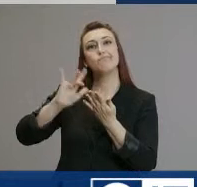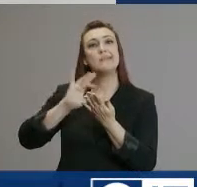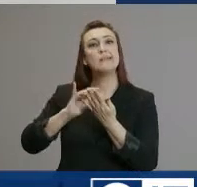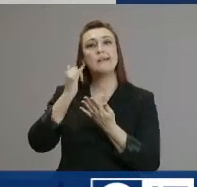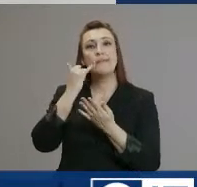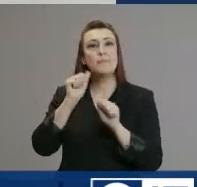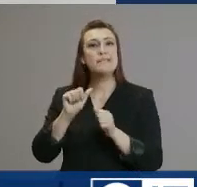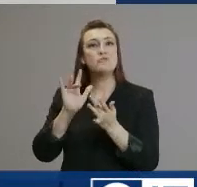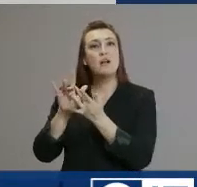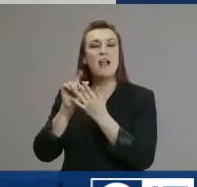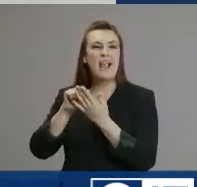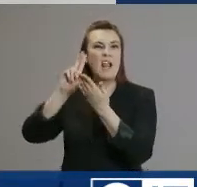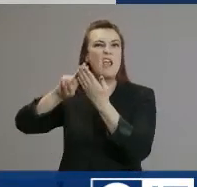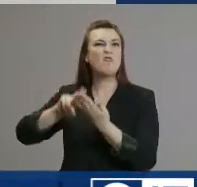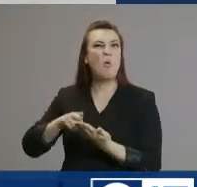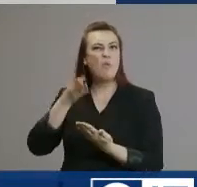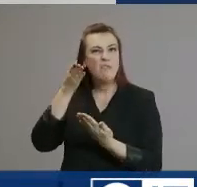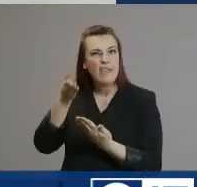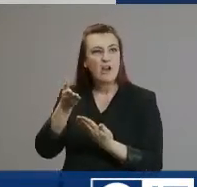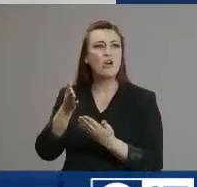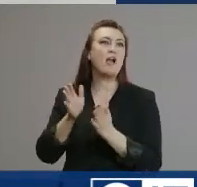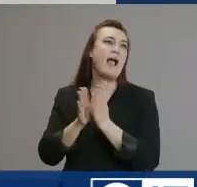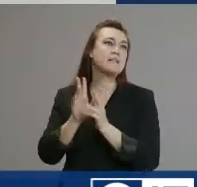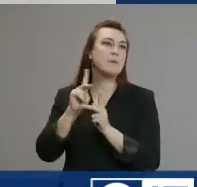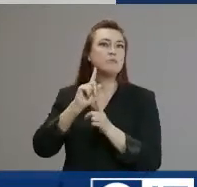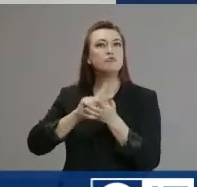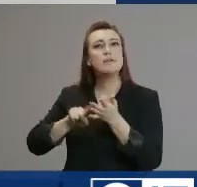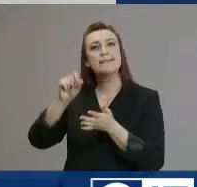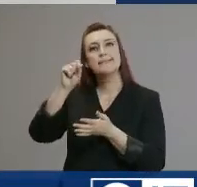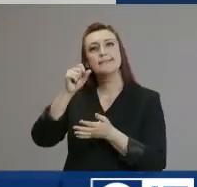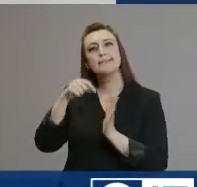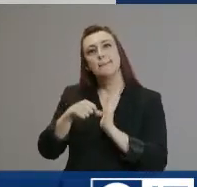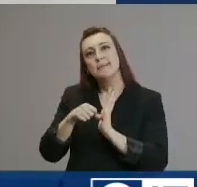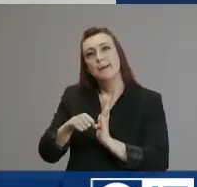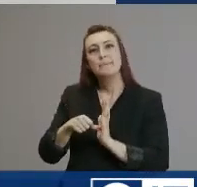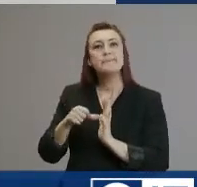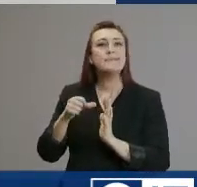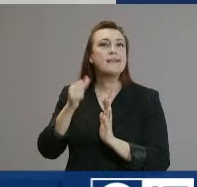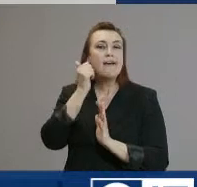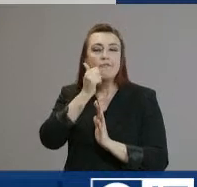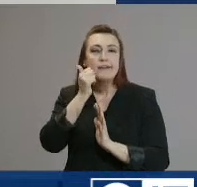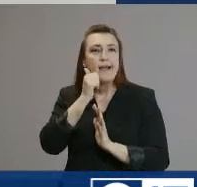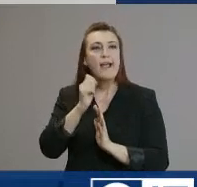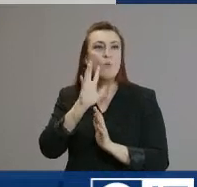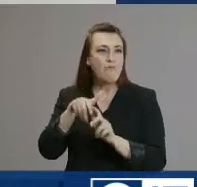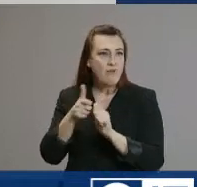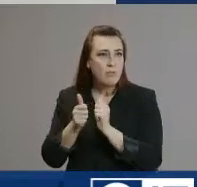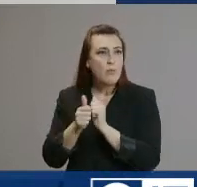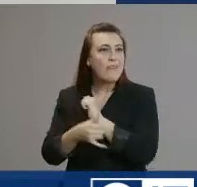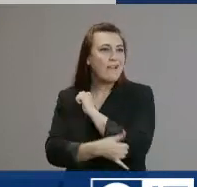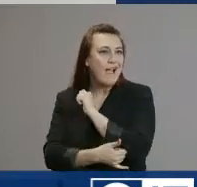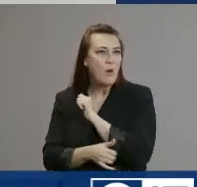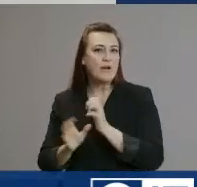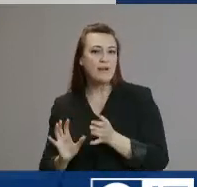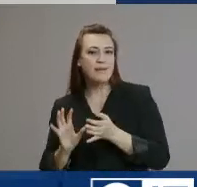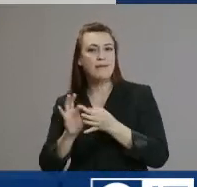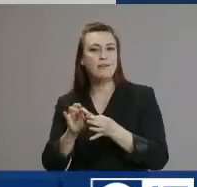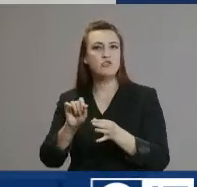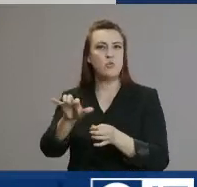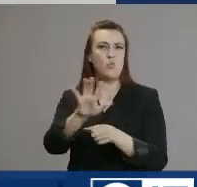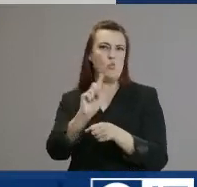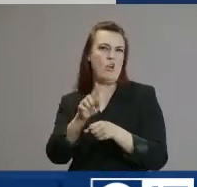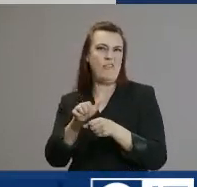check their symptoms every day. It follows then back up with the county health departments if somebody is symptomatic so that they can arrange